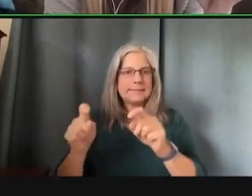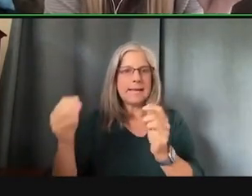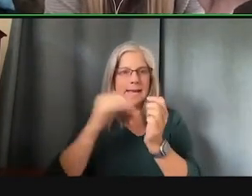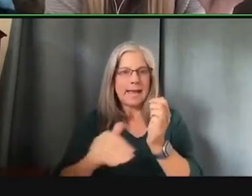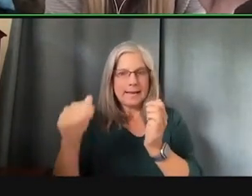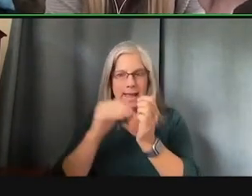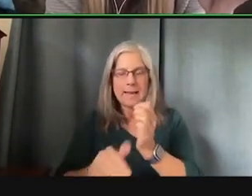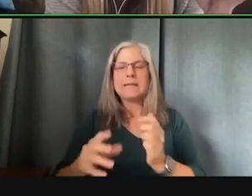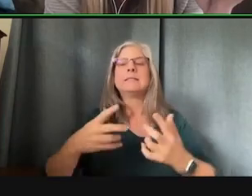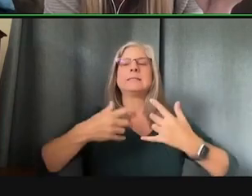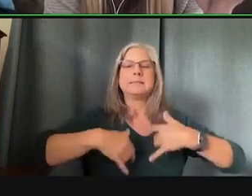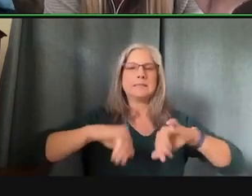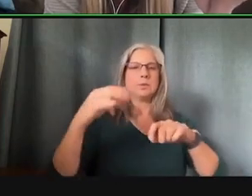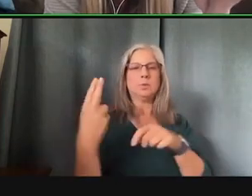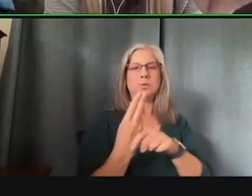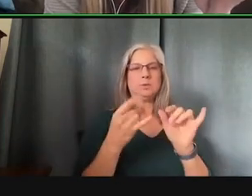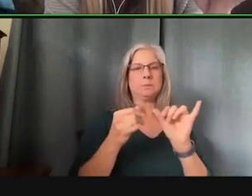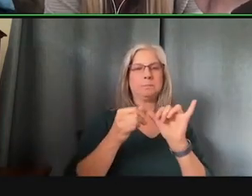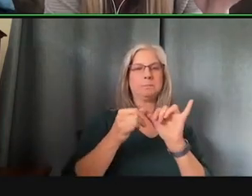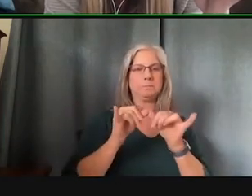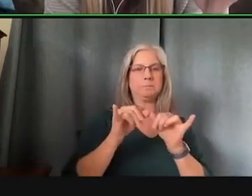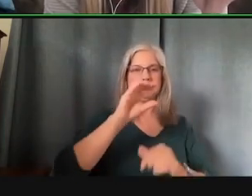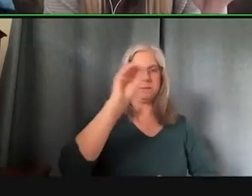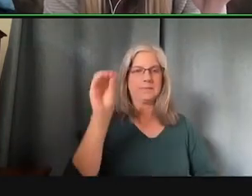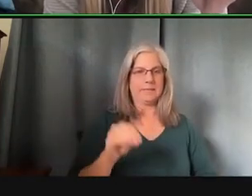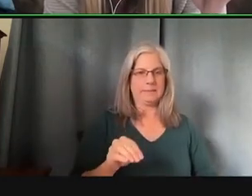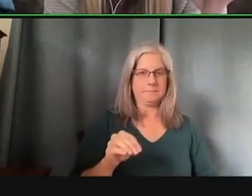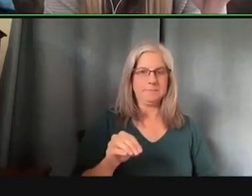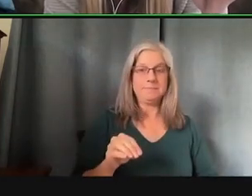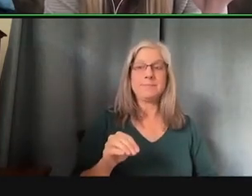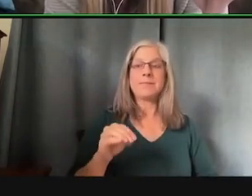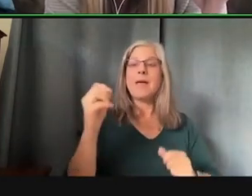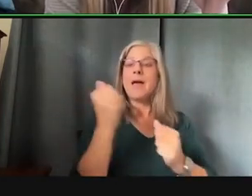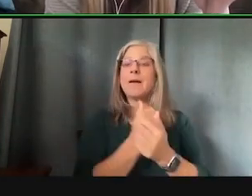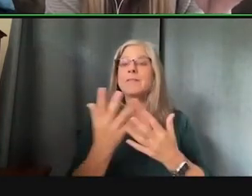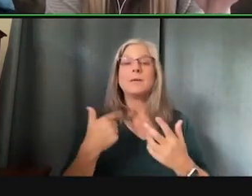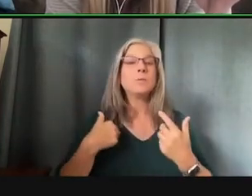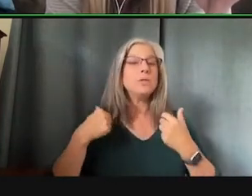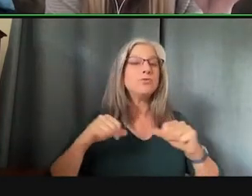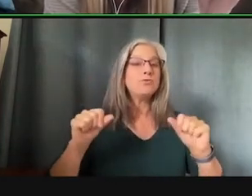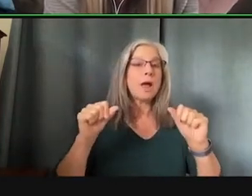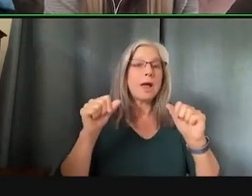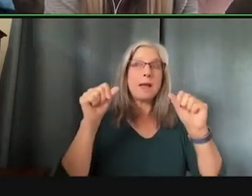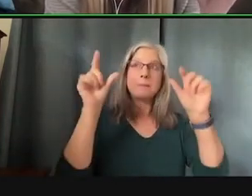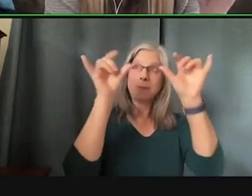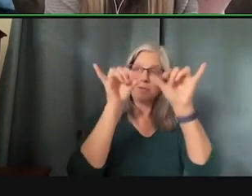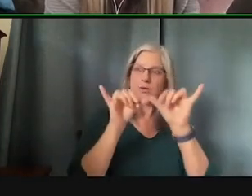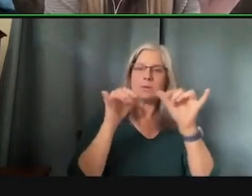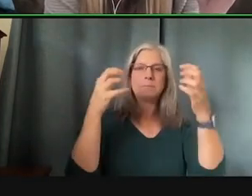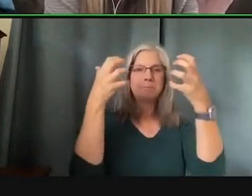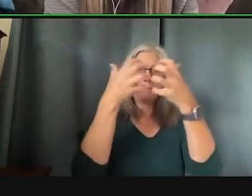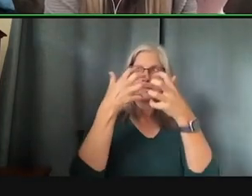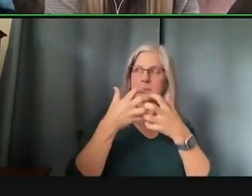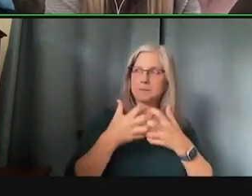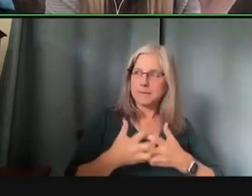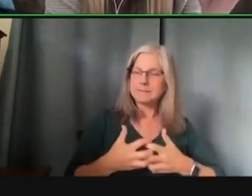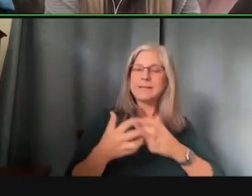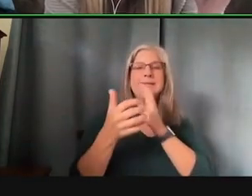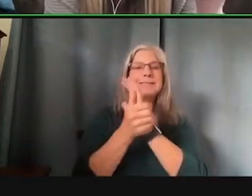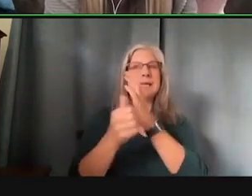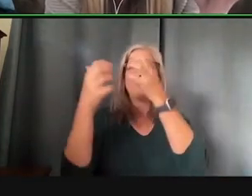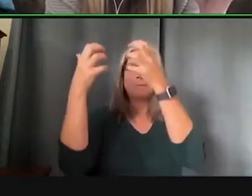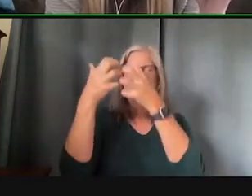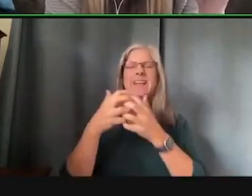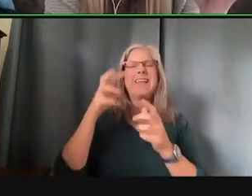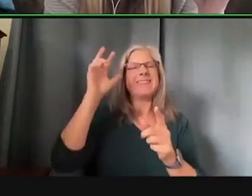in a percentage. So everything that we're trying to measure matches and the skill matches. That is